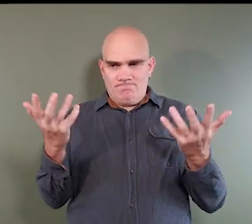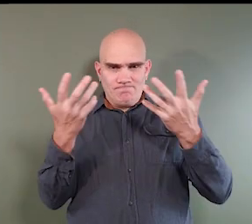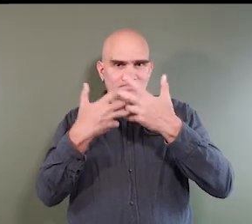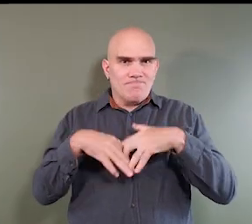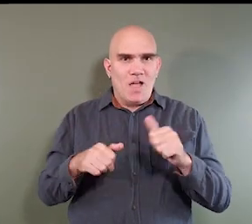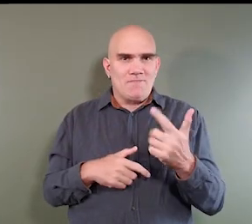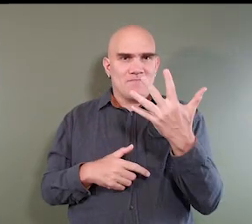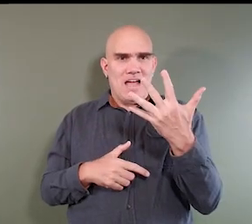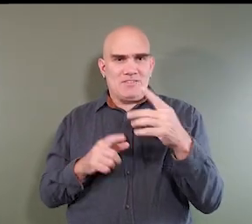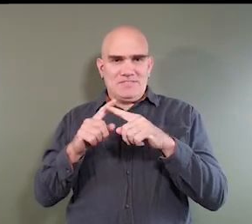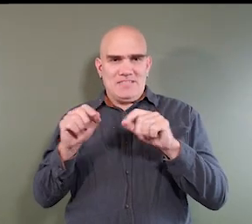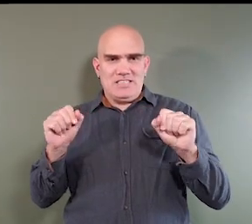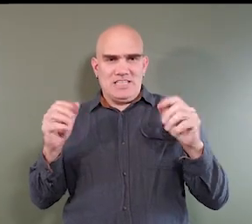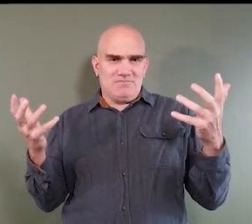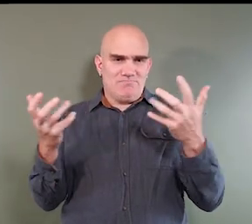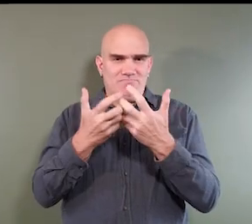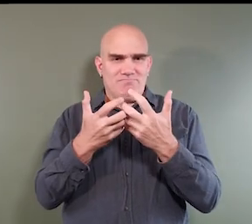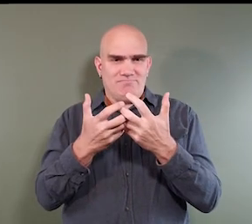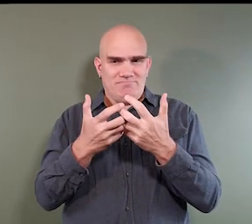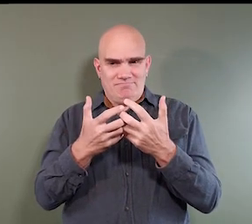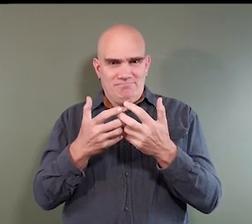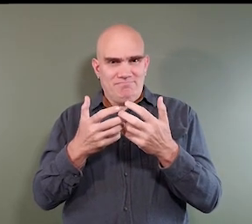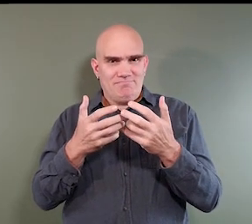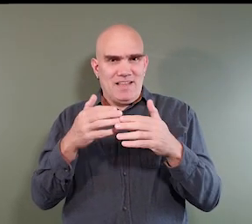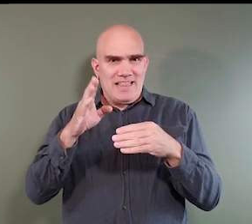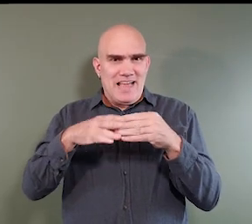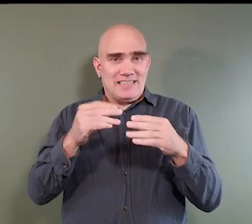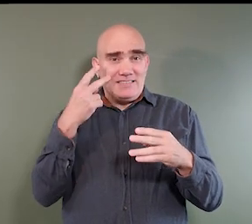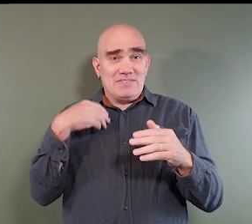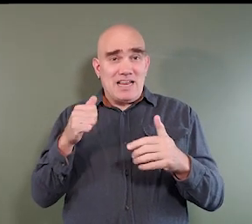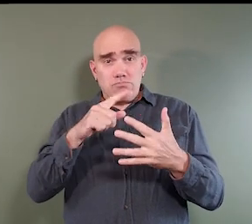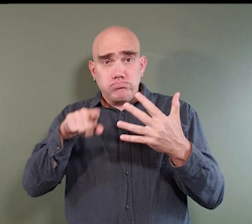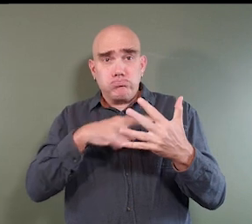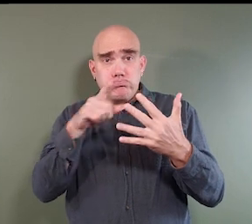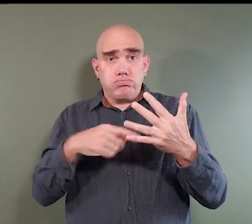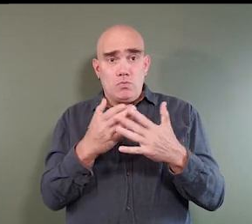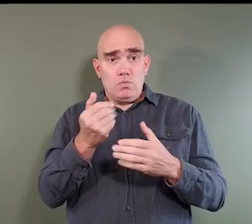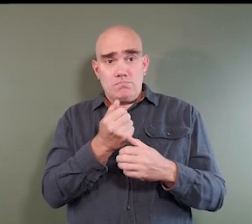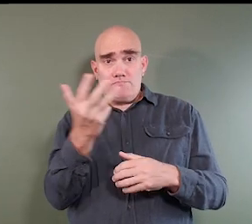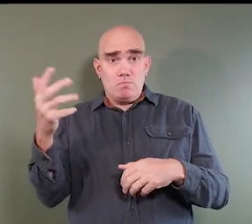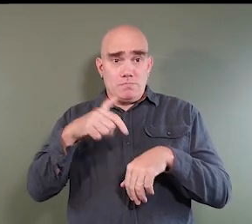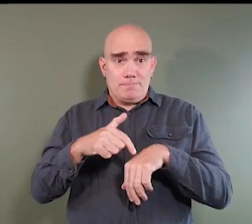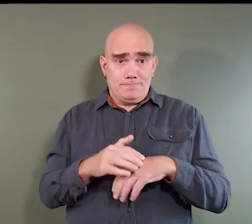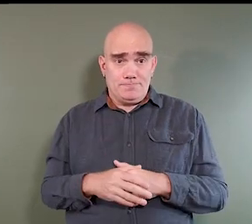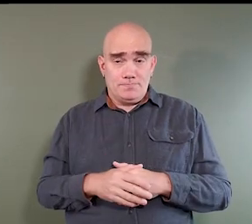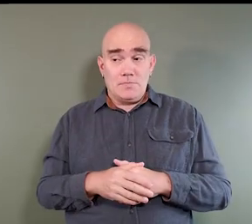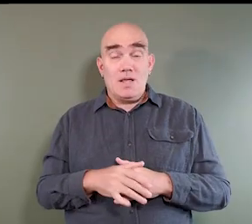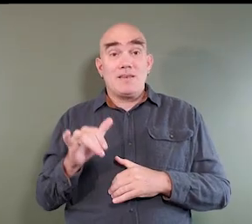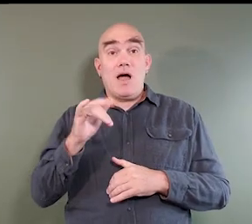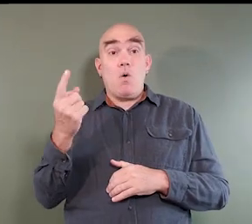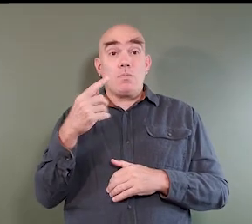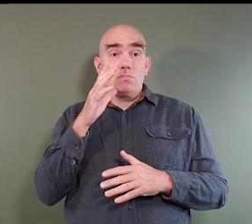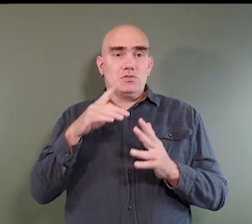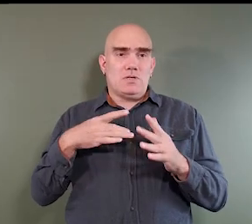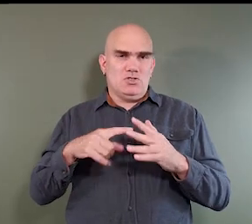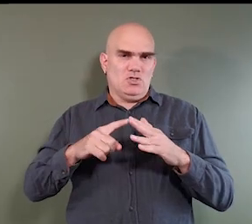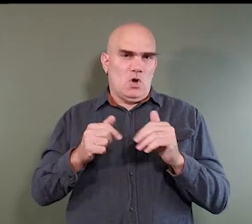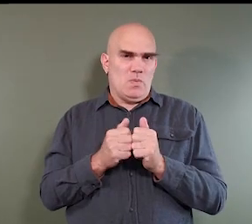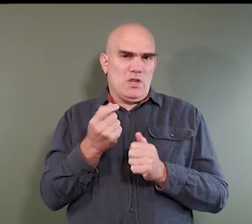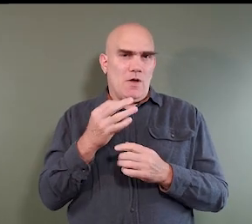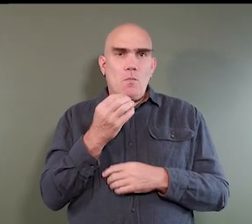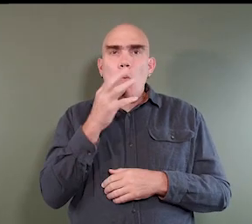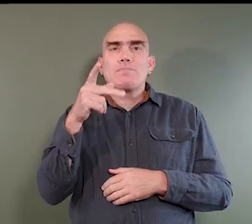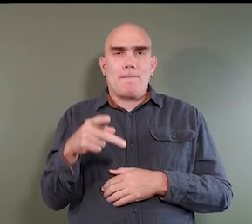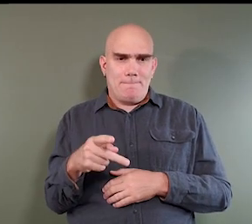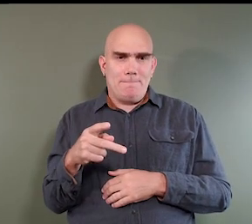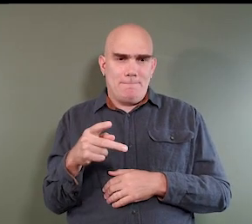of those together at the end and see if we can cycle through them multiple times. Just like always, we like to start out with a little bit of a warm